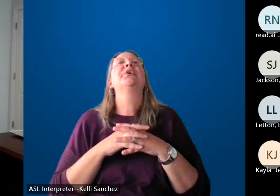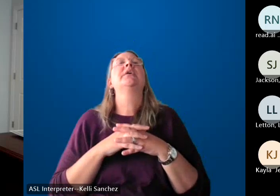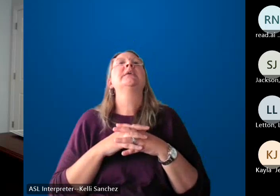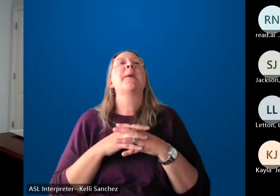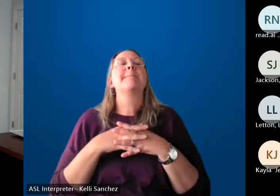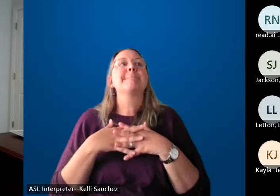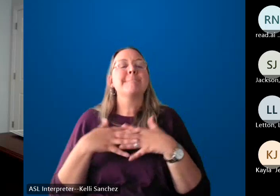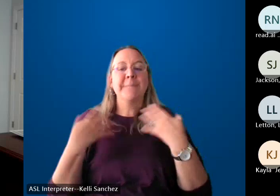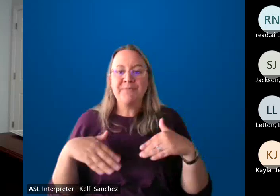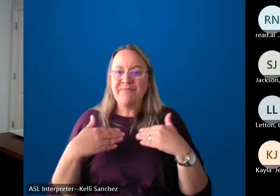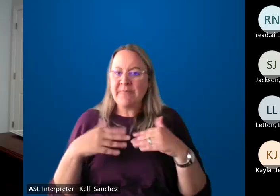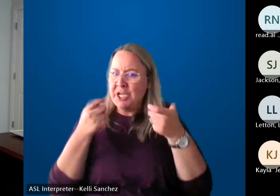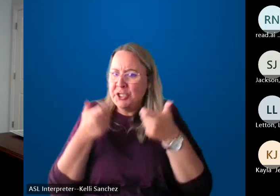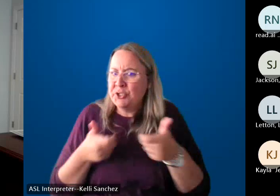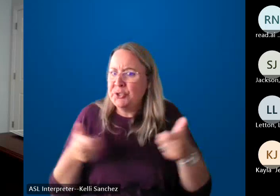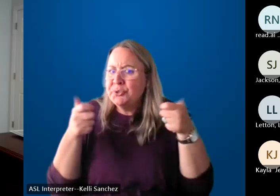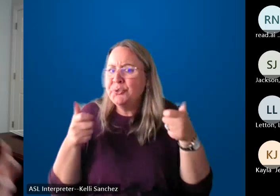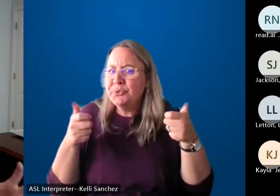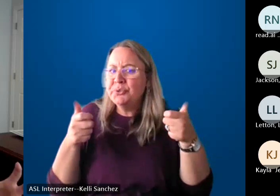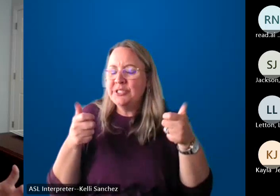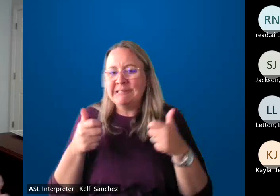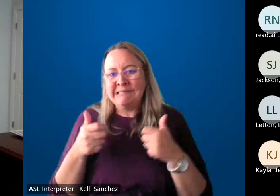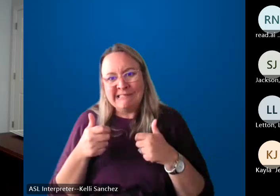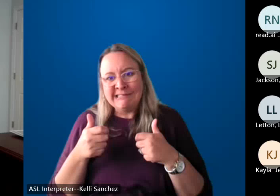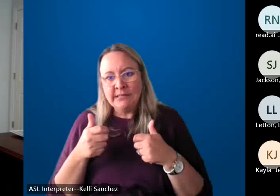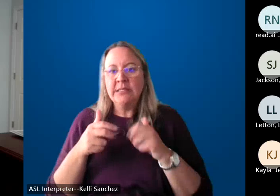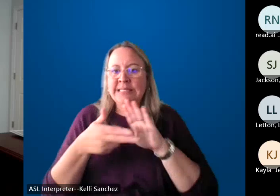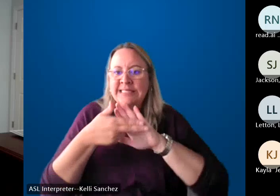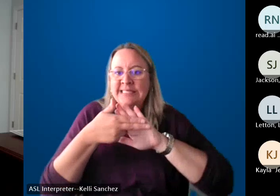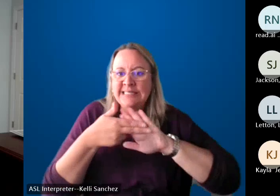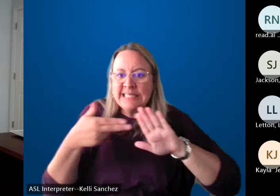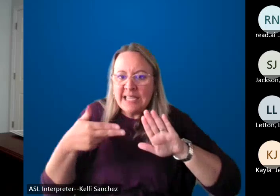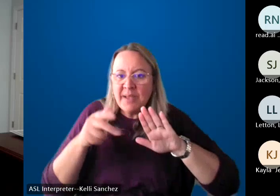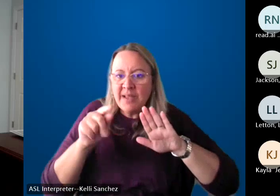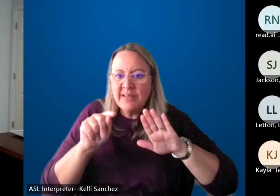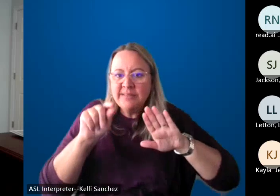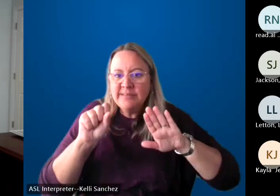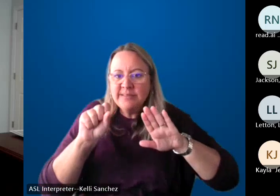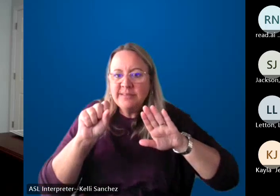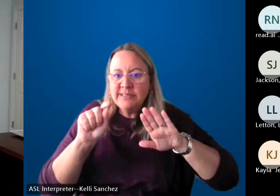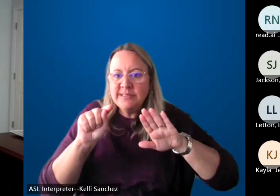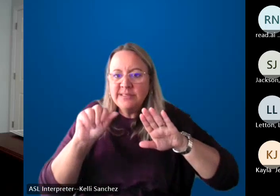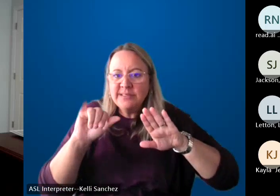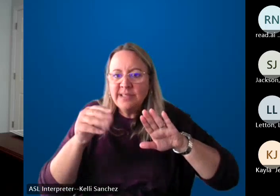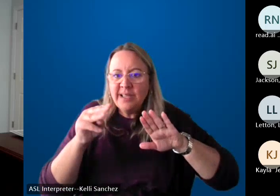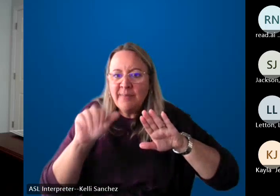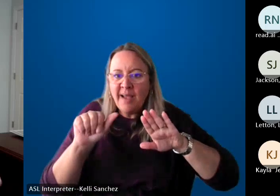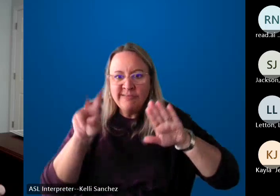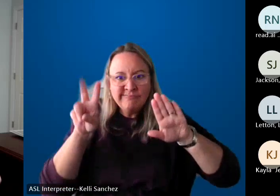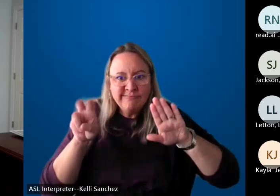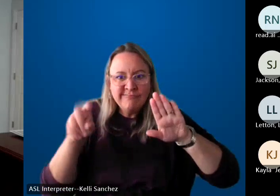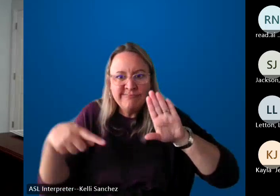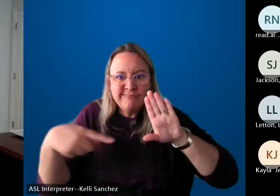such a huge, and I hate the term stigma, I really do. Um, but it is